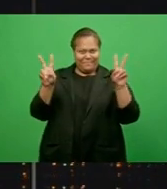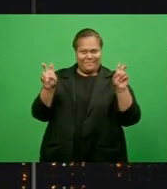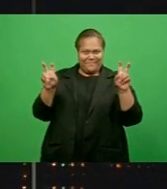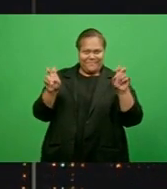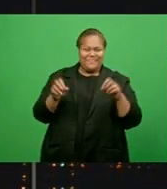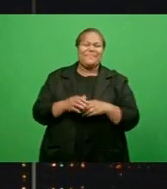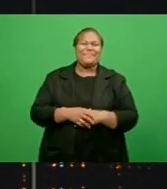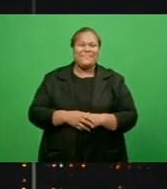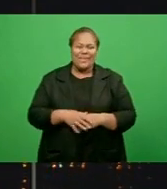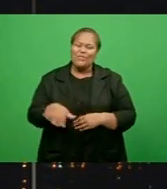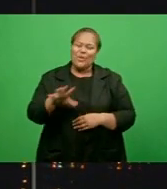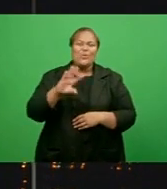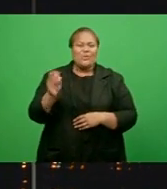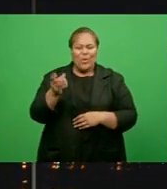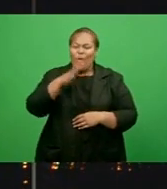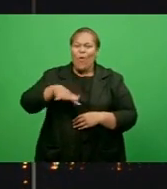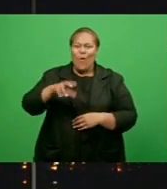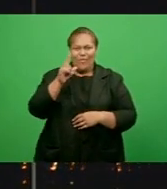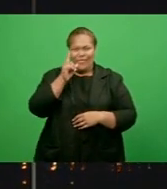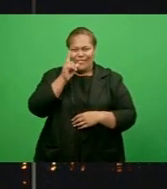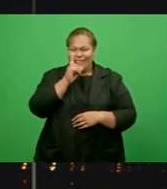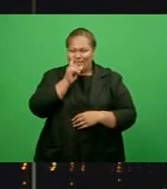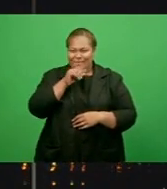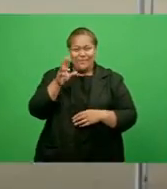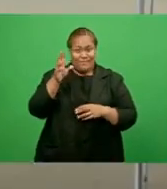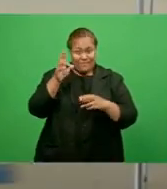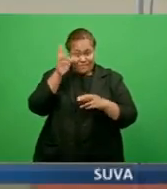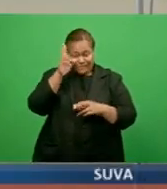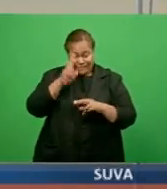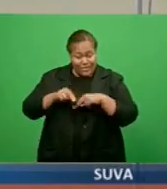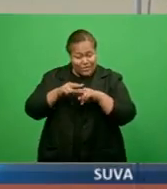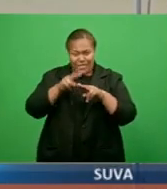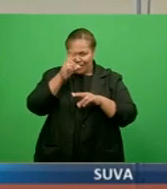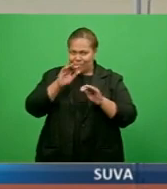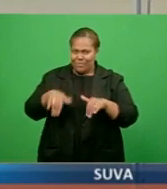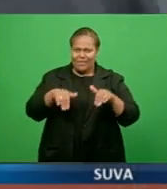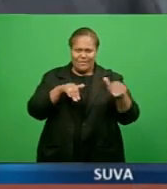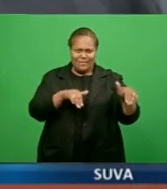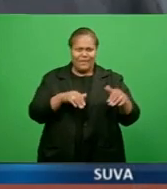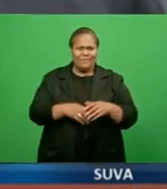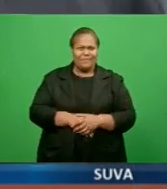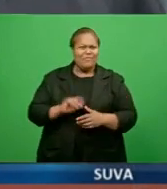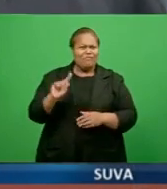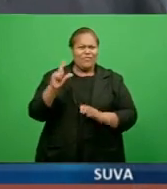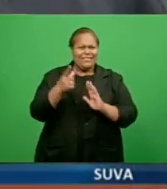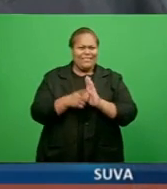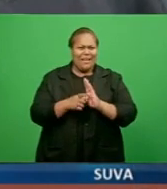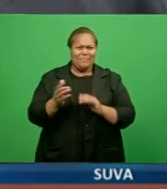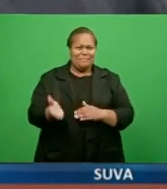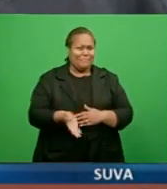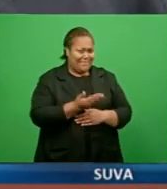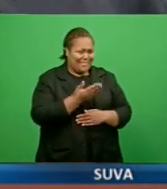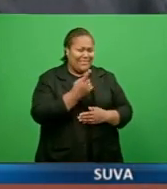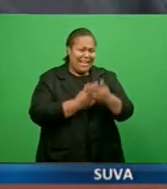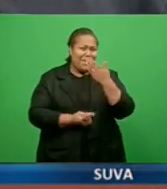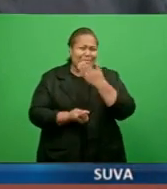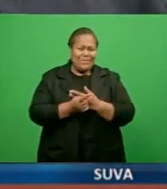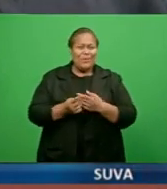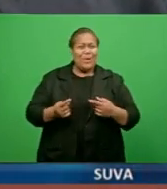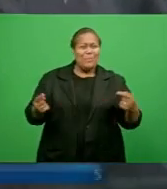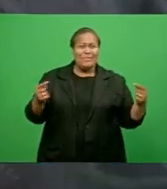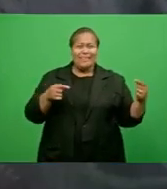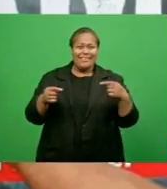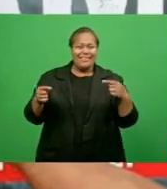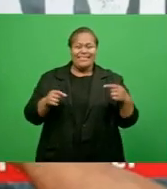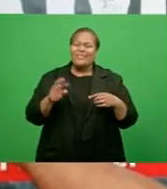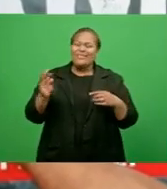amongst Fijians. Kritika Kumar reports. The one-of-its-kind competition is intended to uplift the spirits of Fijians and